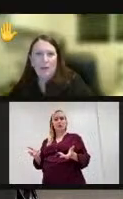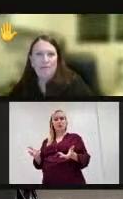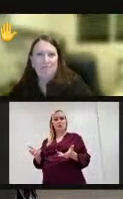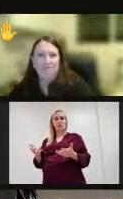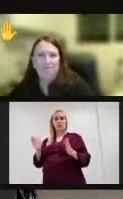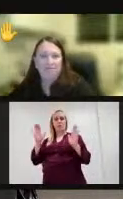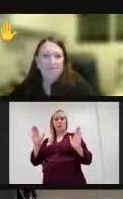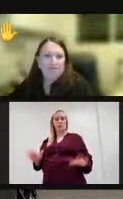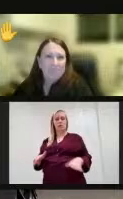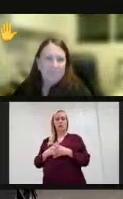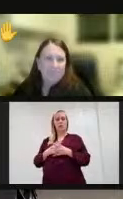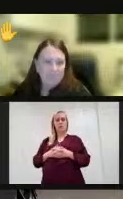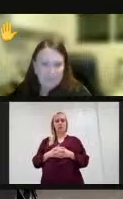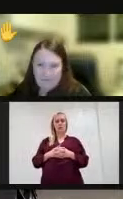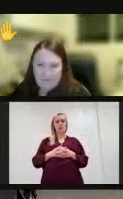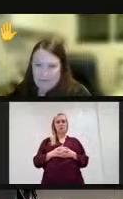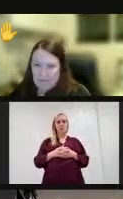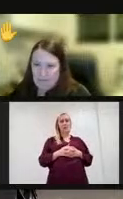great.